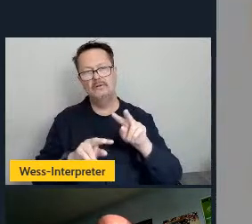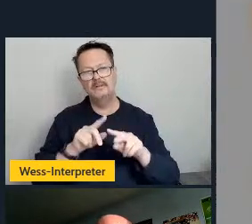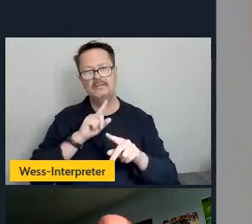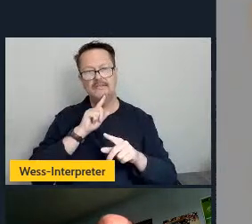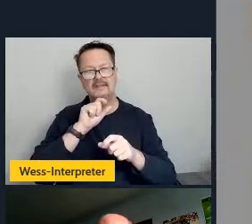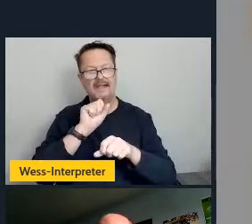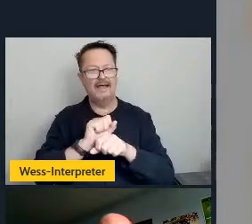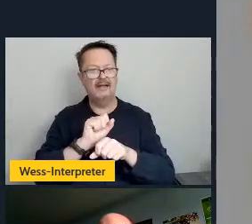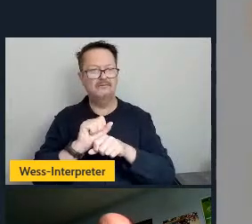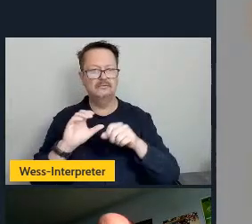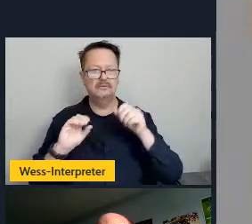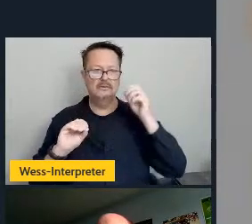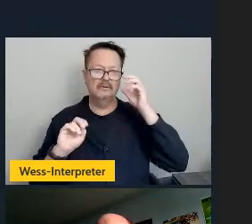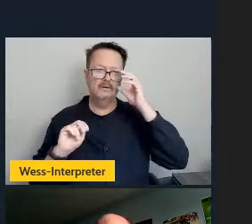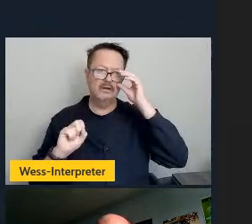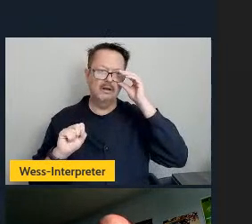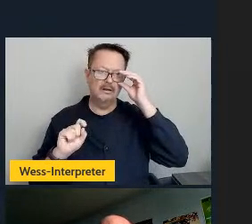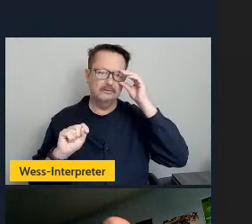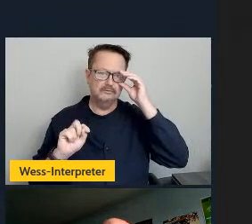construct.